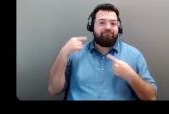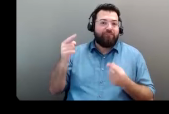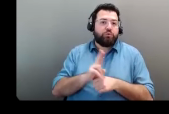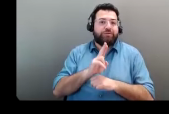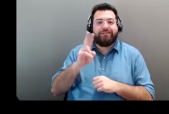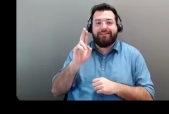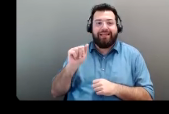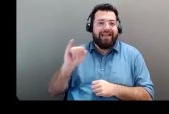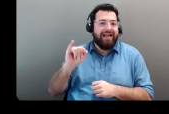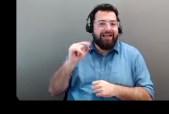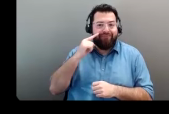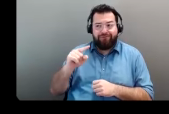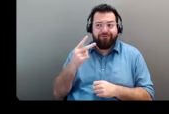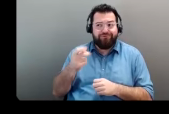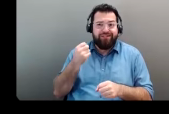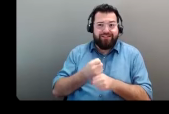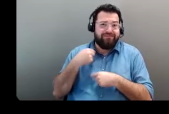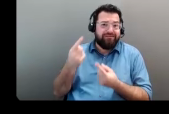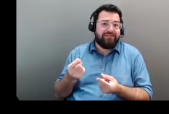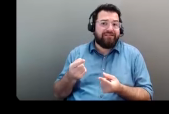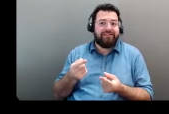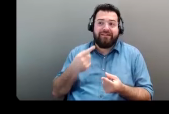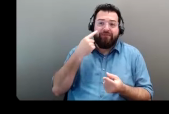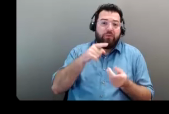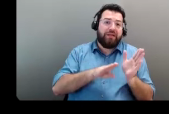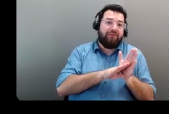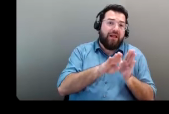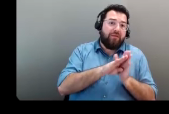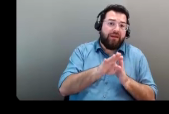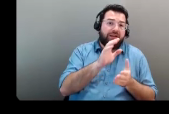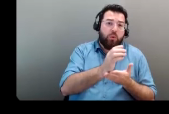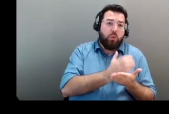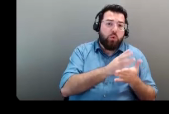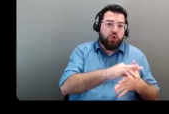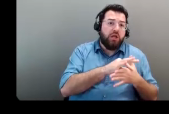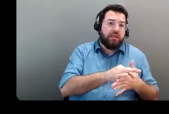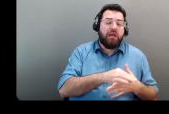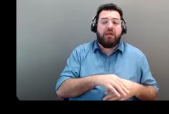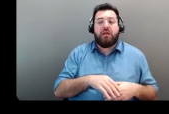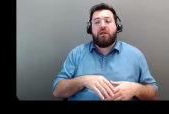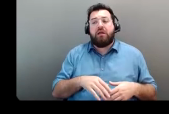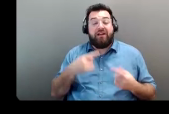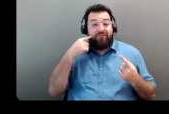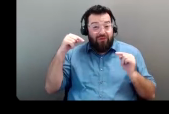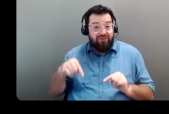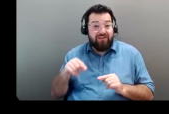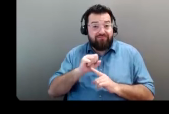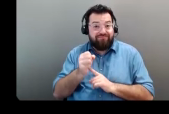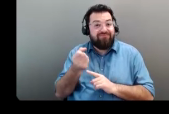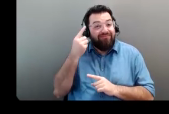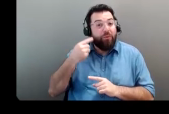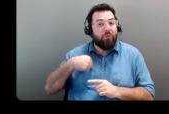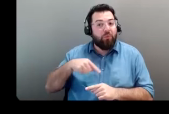So I use AI everything from developing course content. And in this case, because we